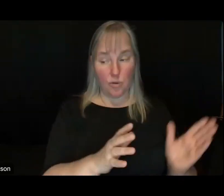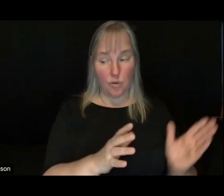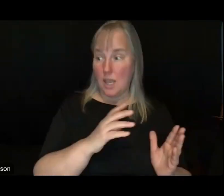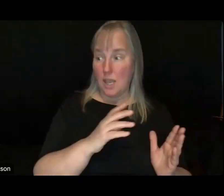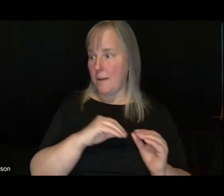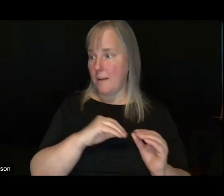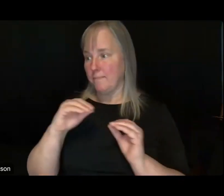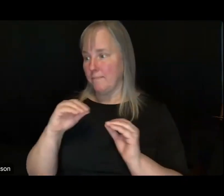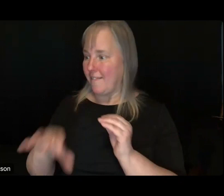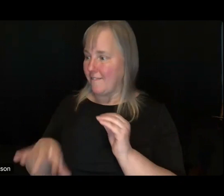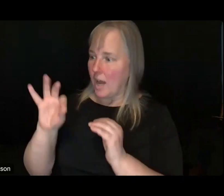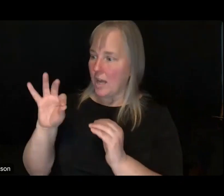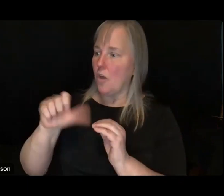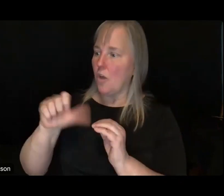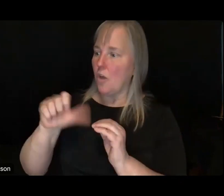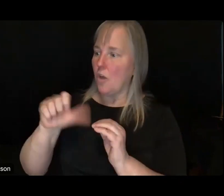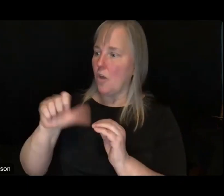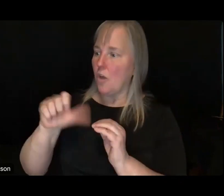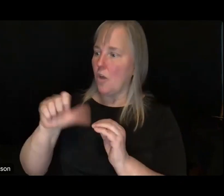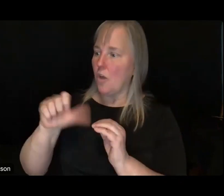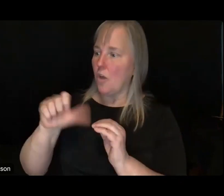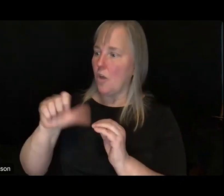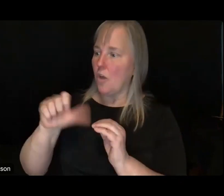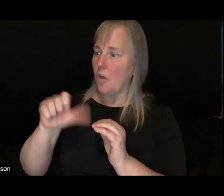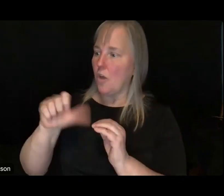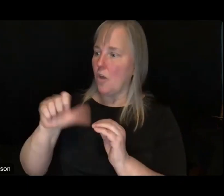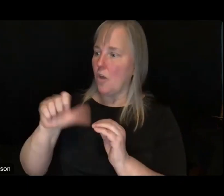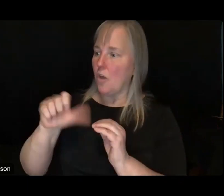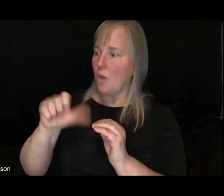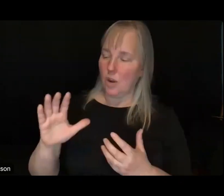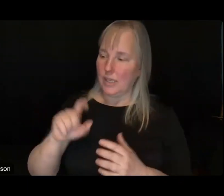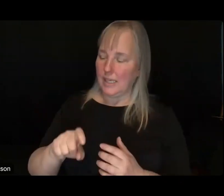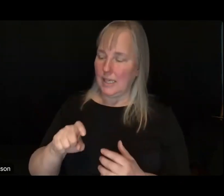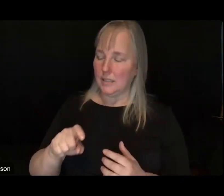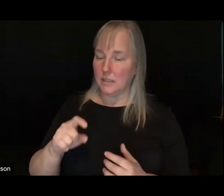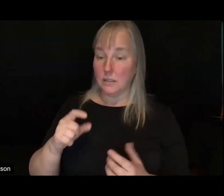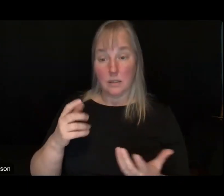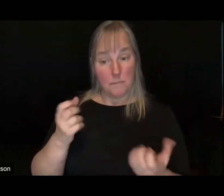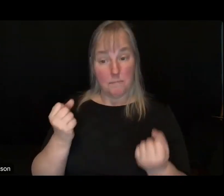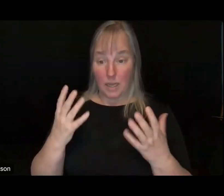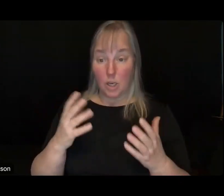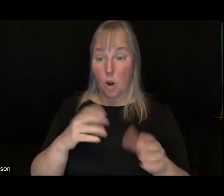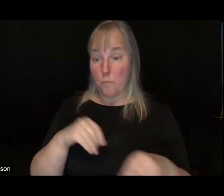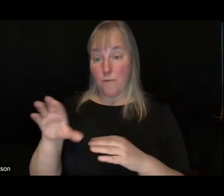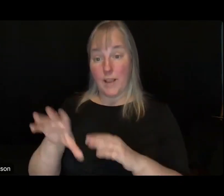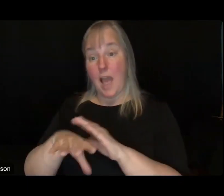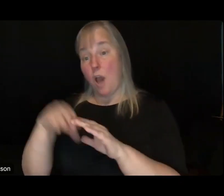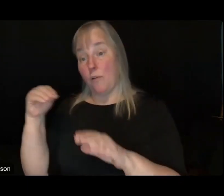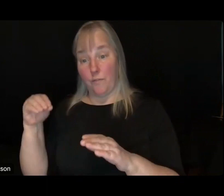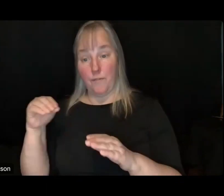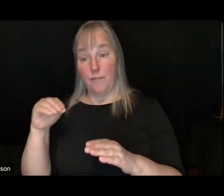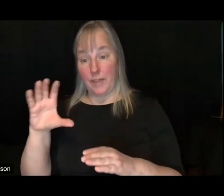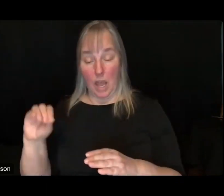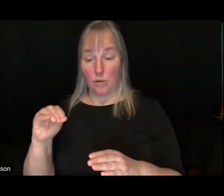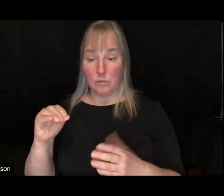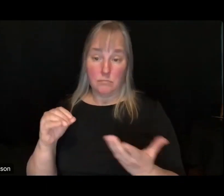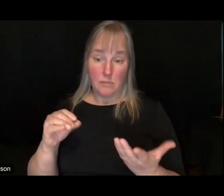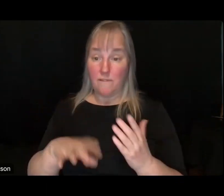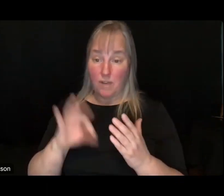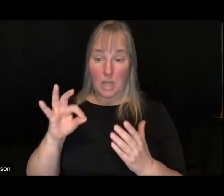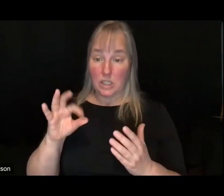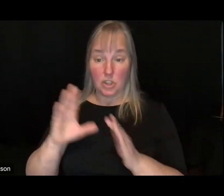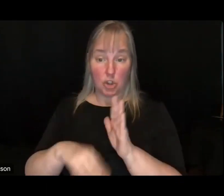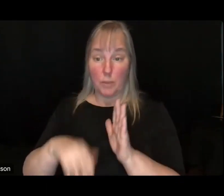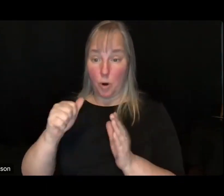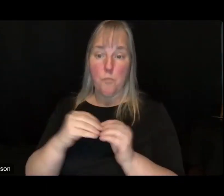county. We're starting to see a lot of that to a cheaper, not a cheaper, kind of more affordable county across the line. And